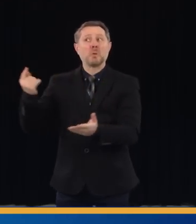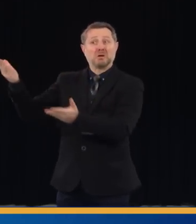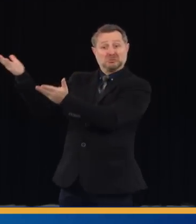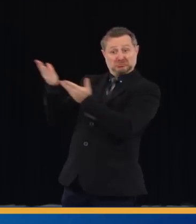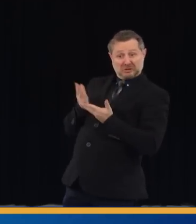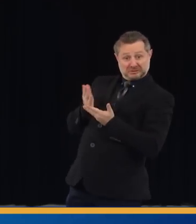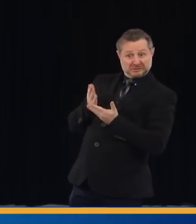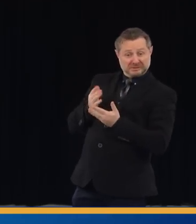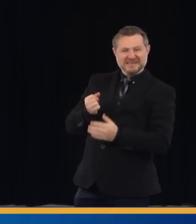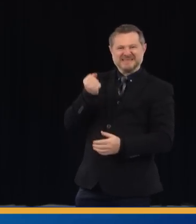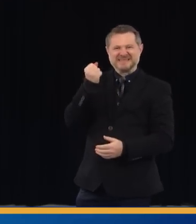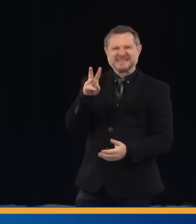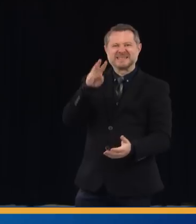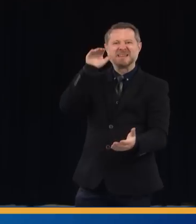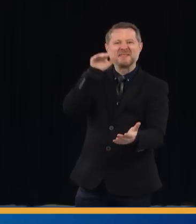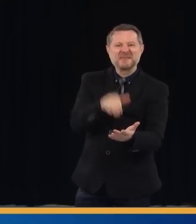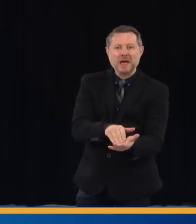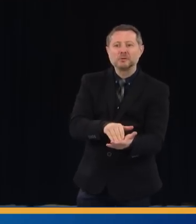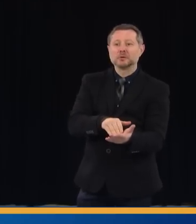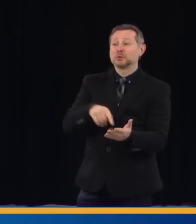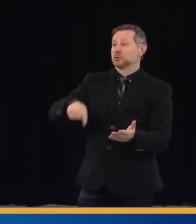time this